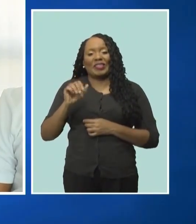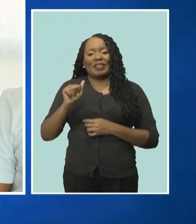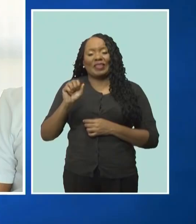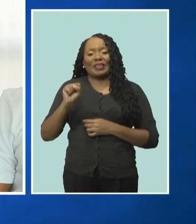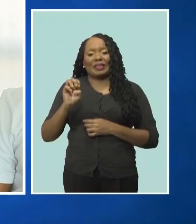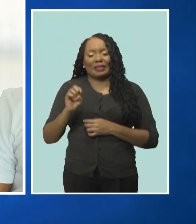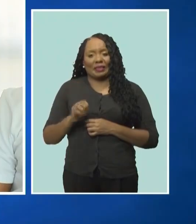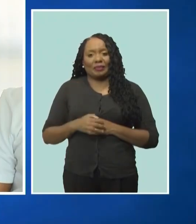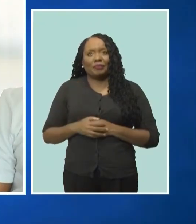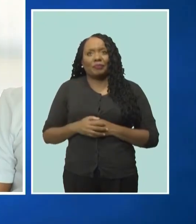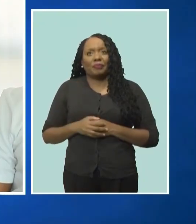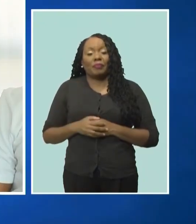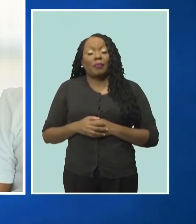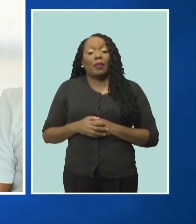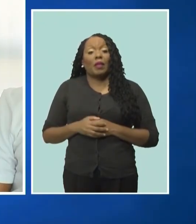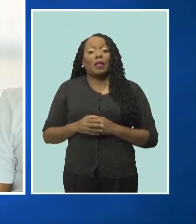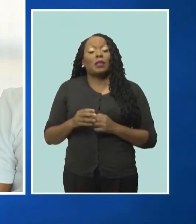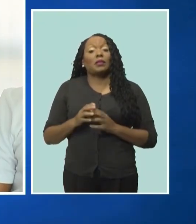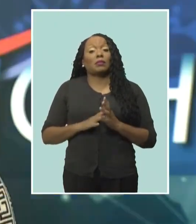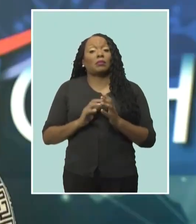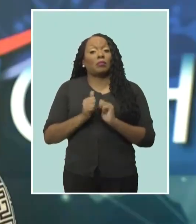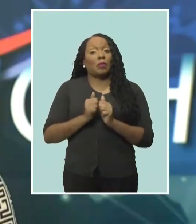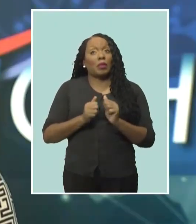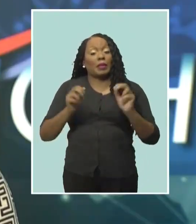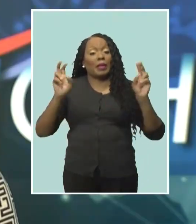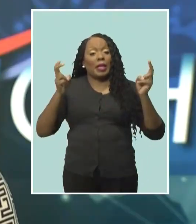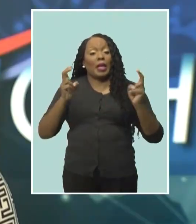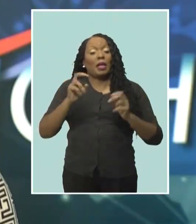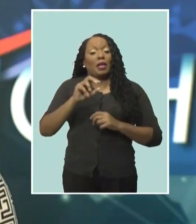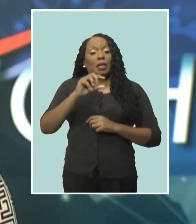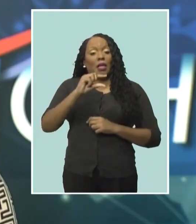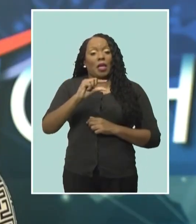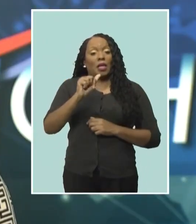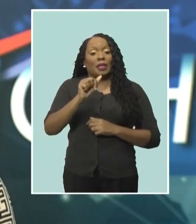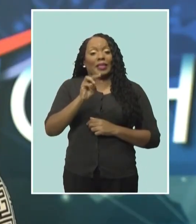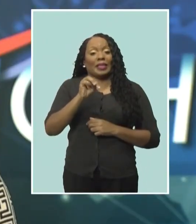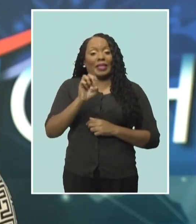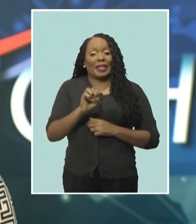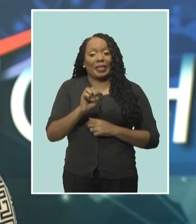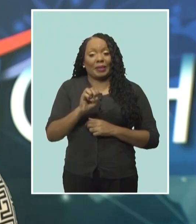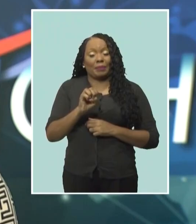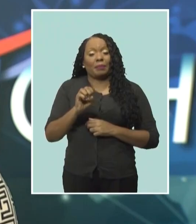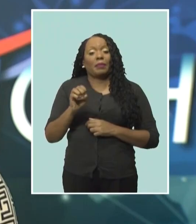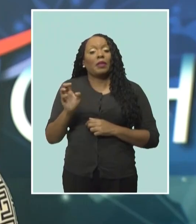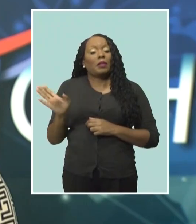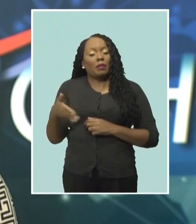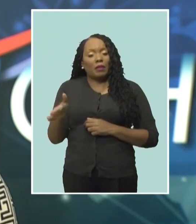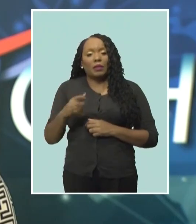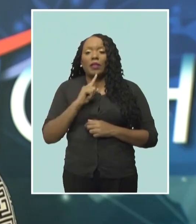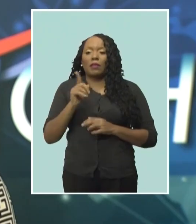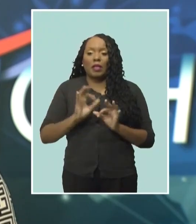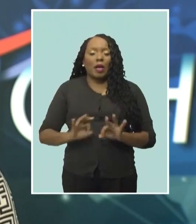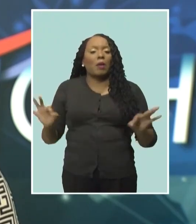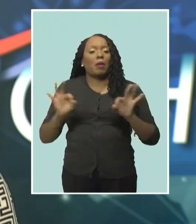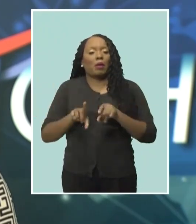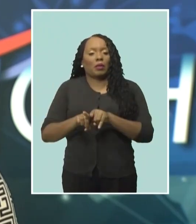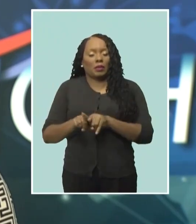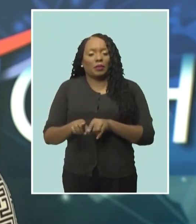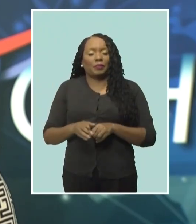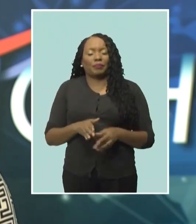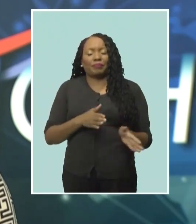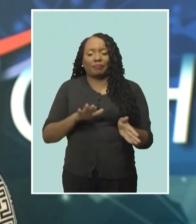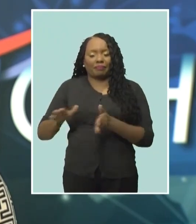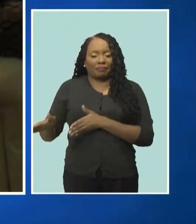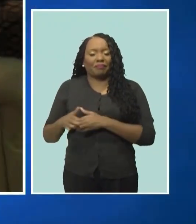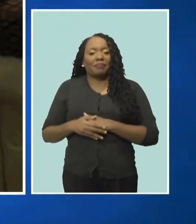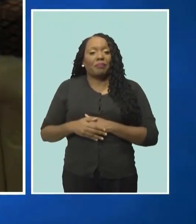locally, regionally, and internationally. A new reggae show has been added to the island's calendar of events. It's the